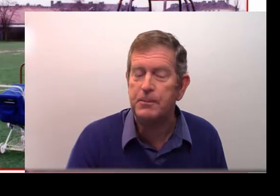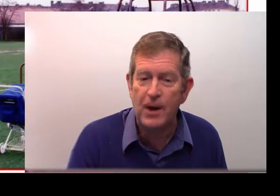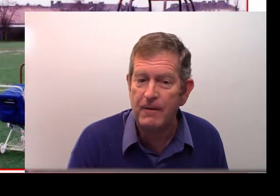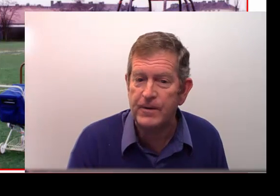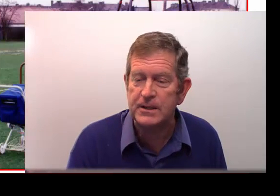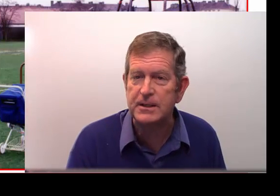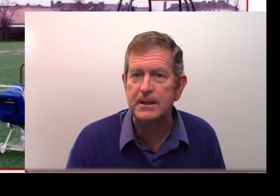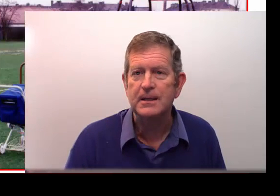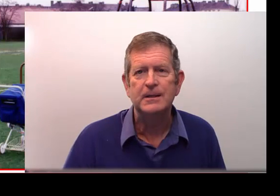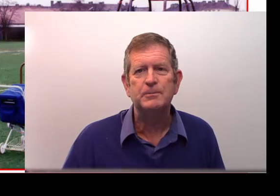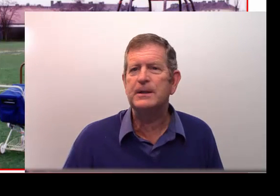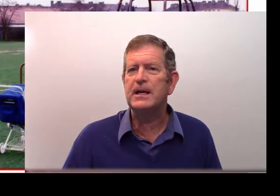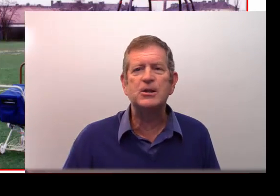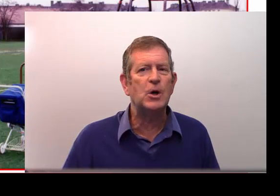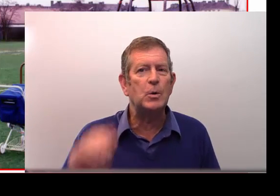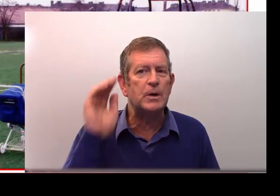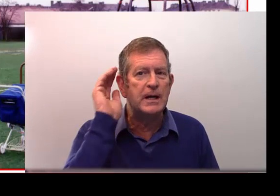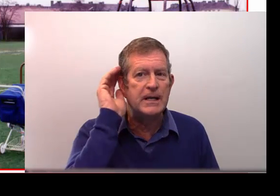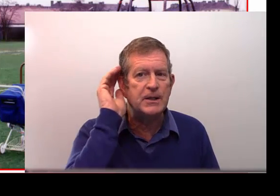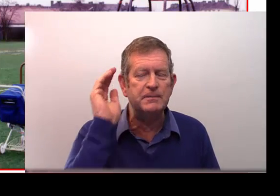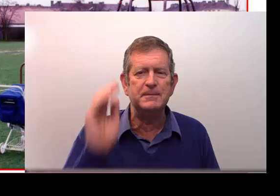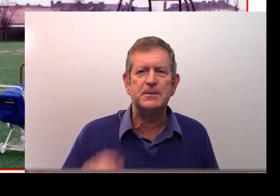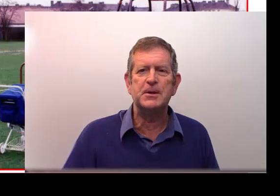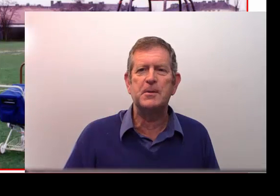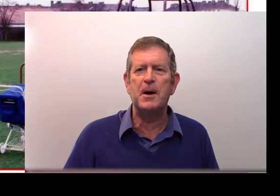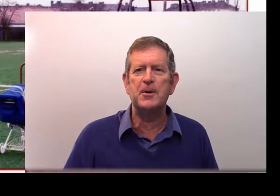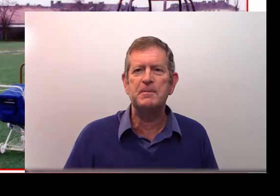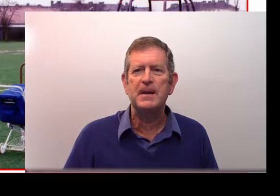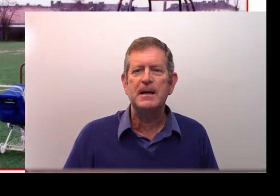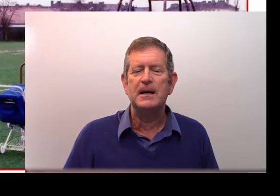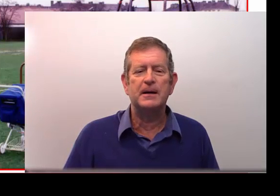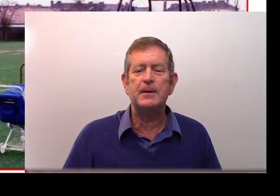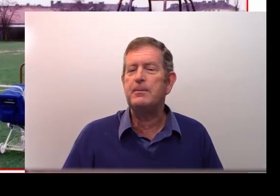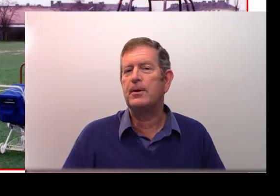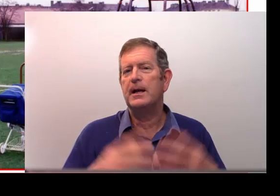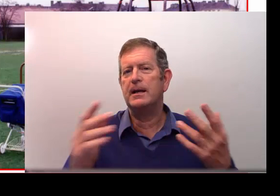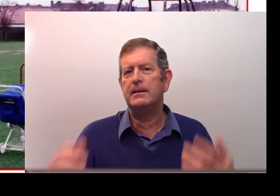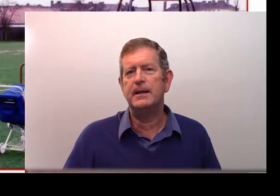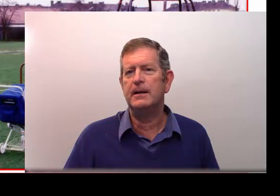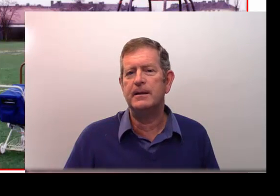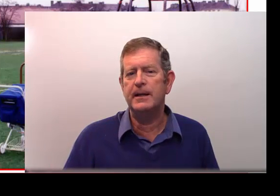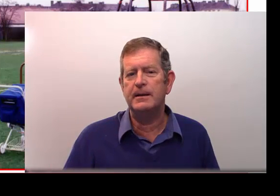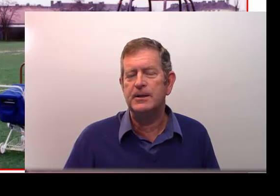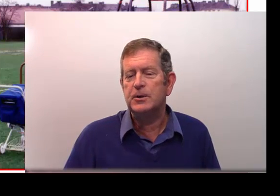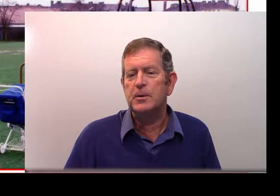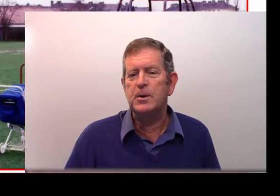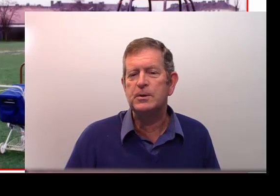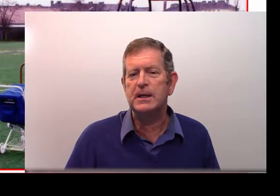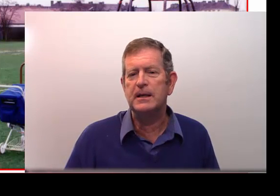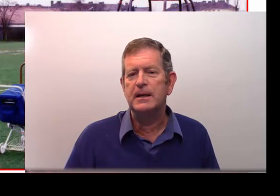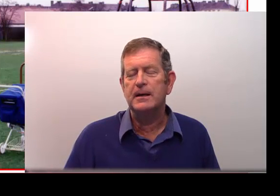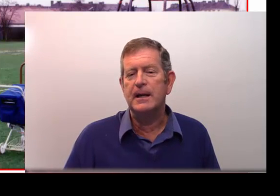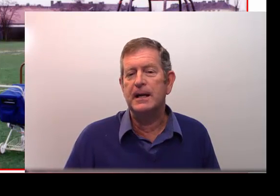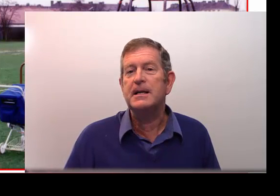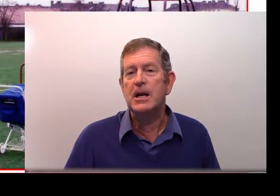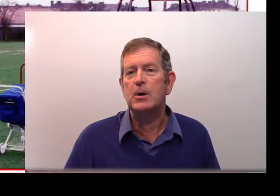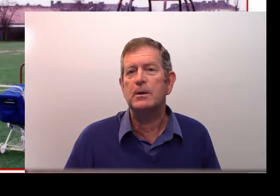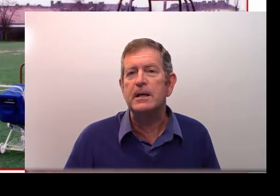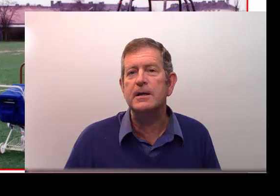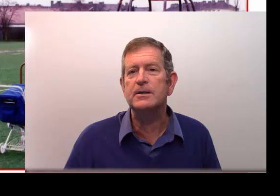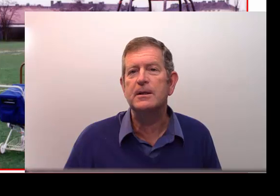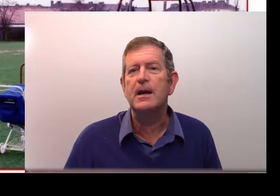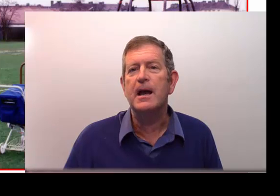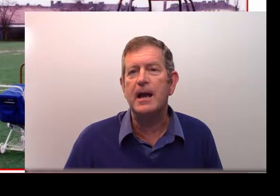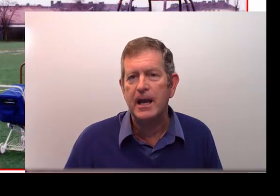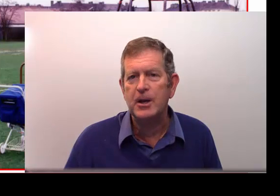eat breakfast. But they don't listen to their mother. They play, they listen to music, and